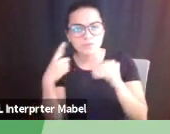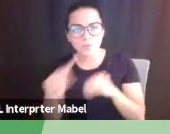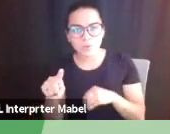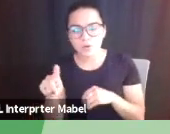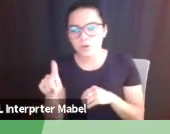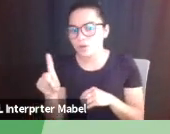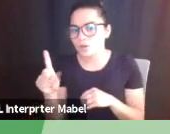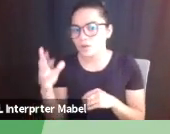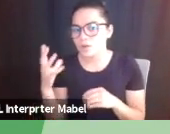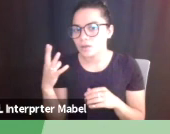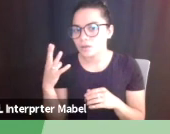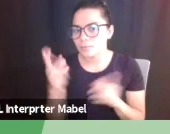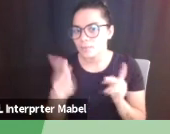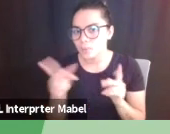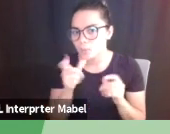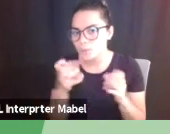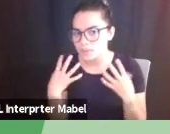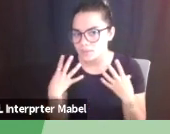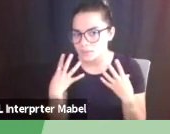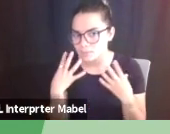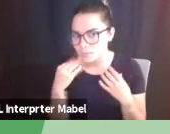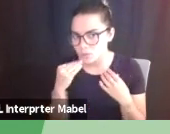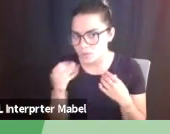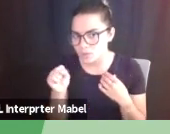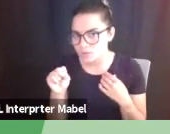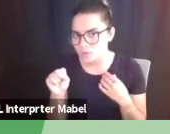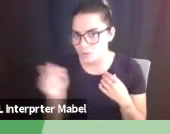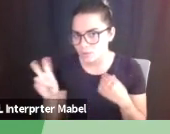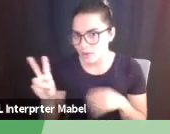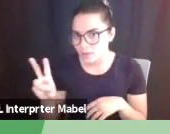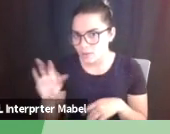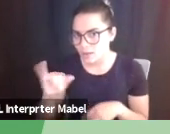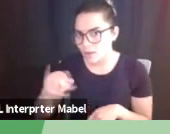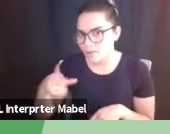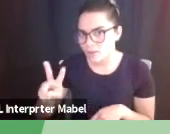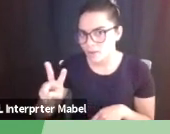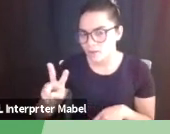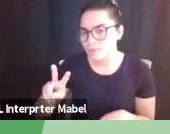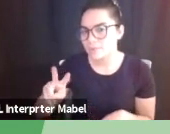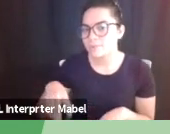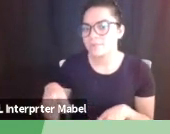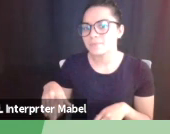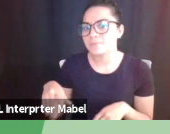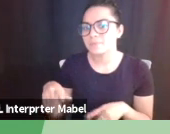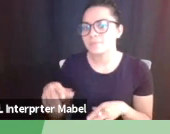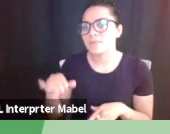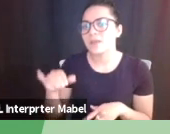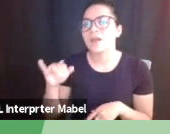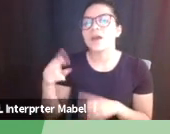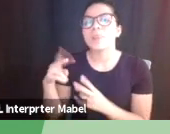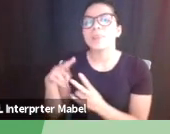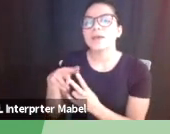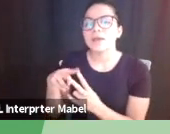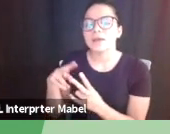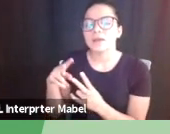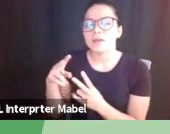IPV. When we use sexual violence or intimate partner violence, it's normally a catch-all. It